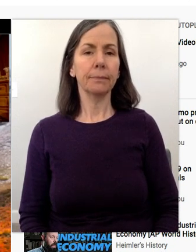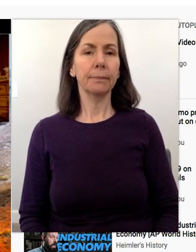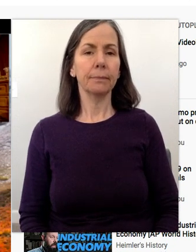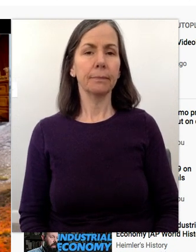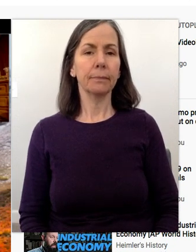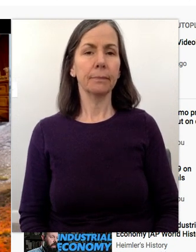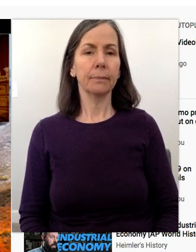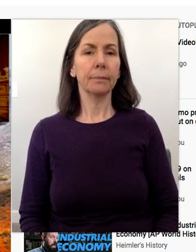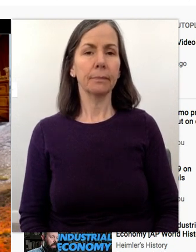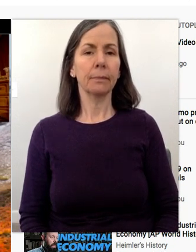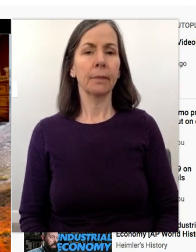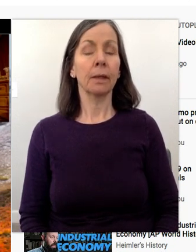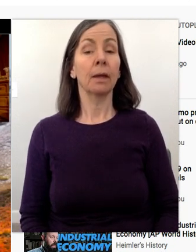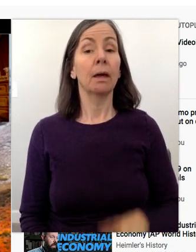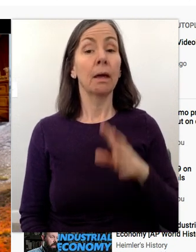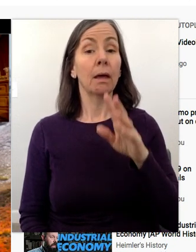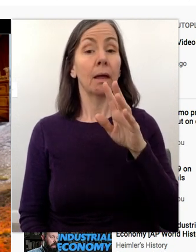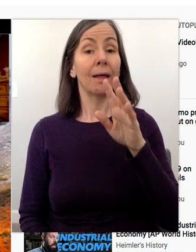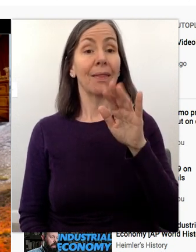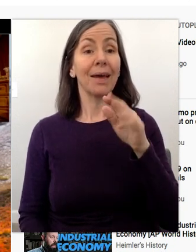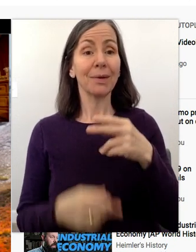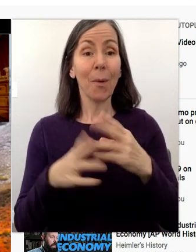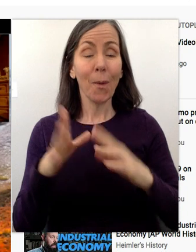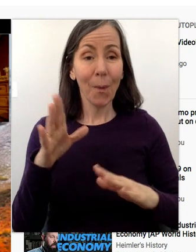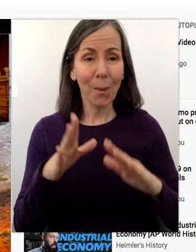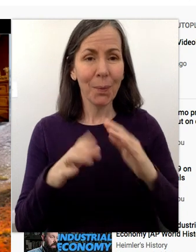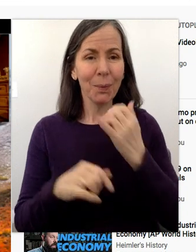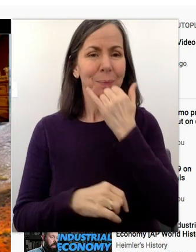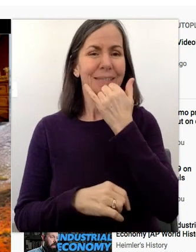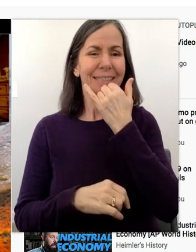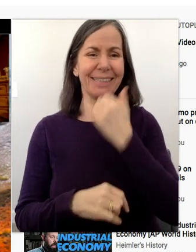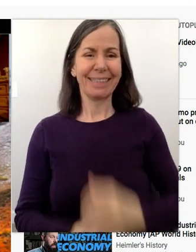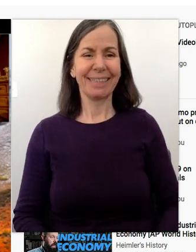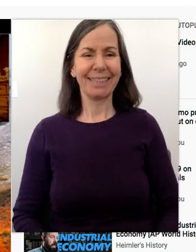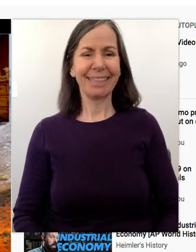We call these, I don't know what I just clicked there.